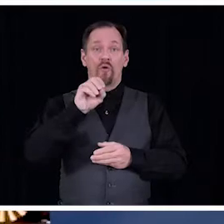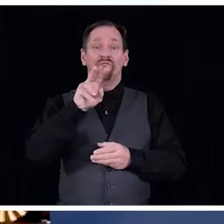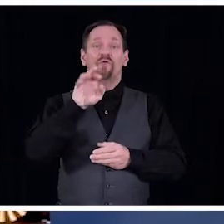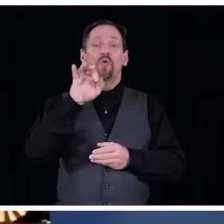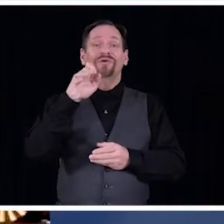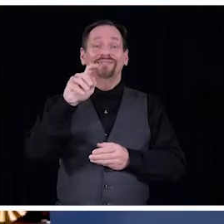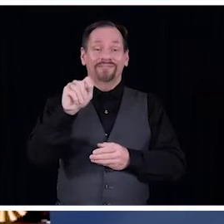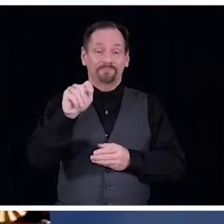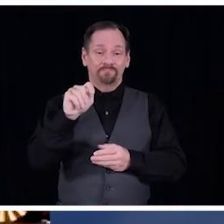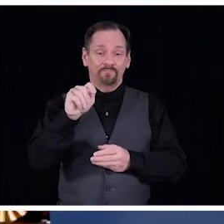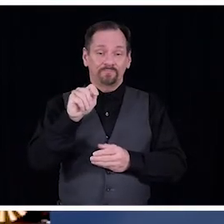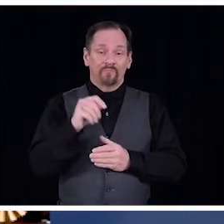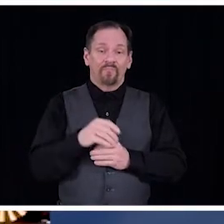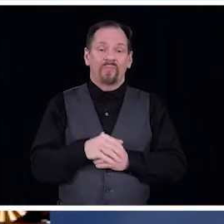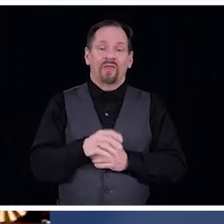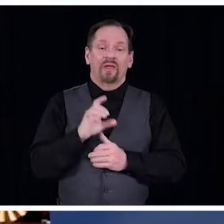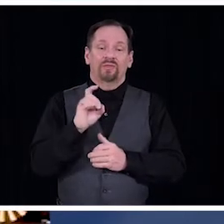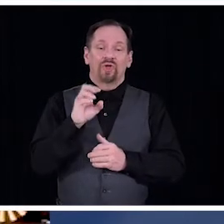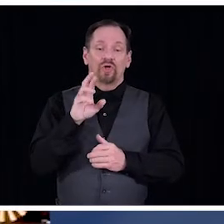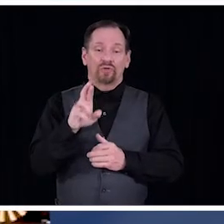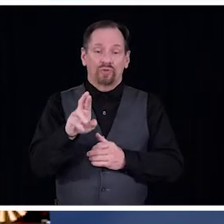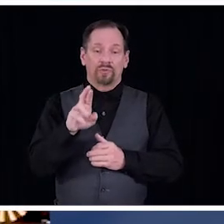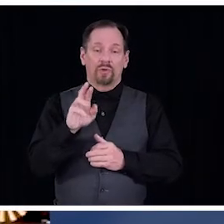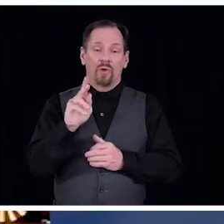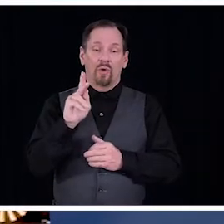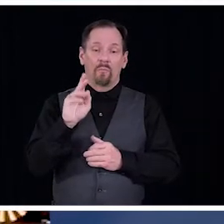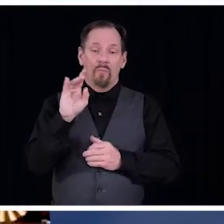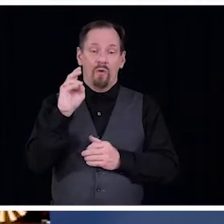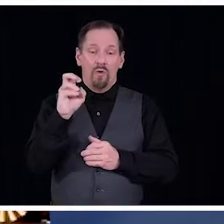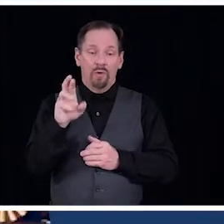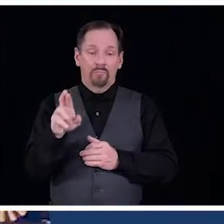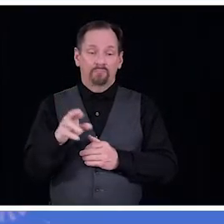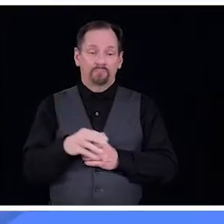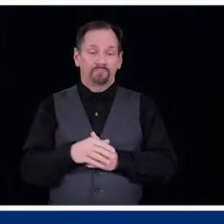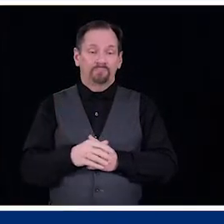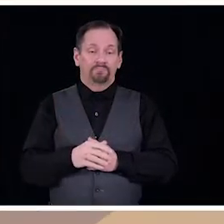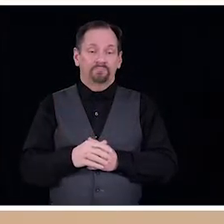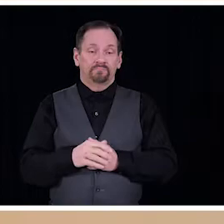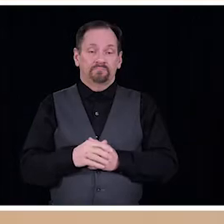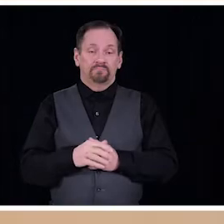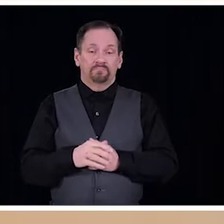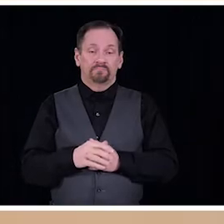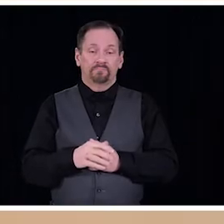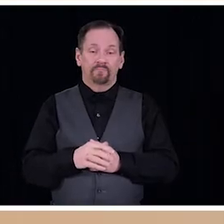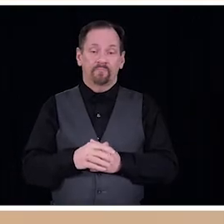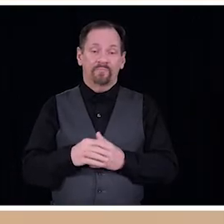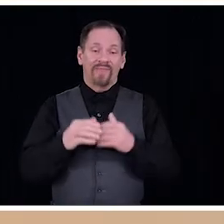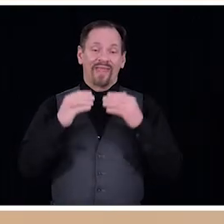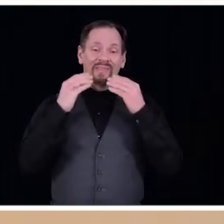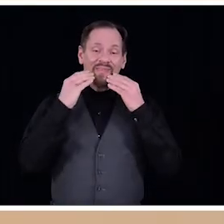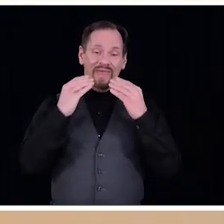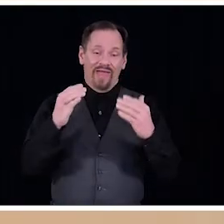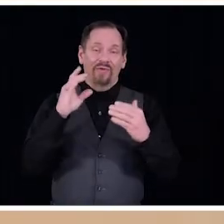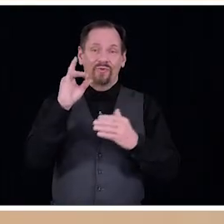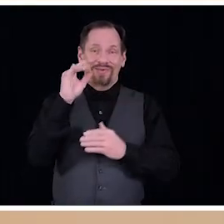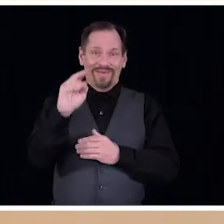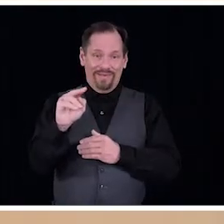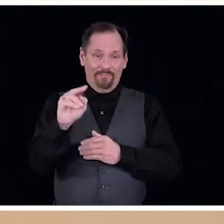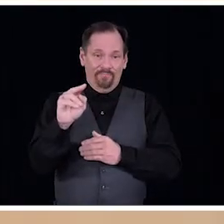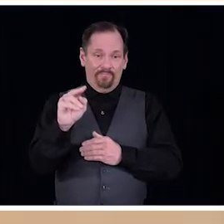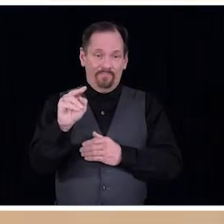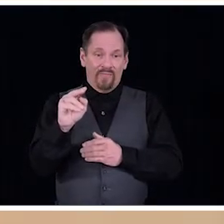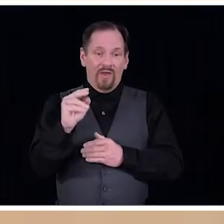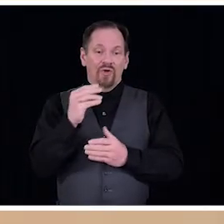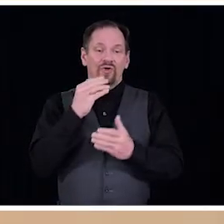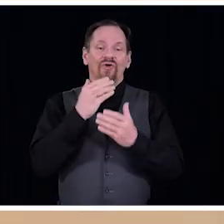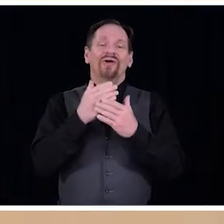Dr. Sunil Kumar, who will offer a greeting on behalf of the university. Thank you, Dean Bronstein. Good afternoon,